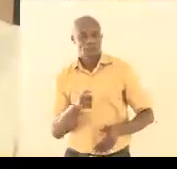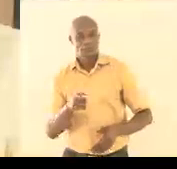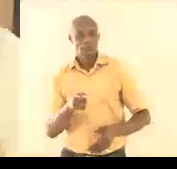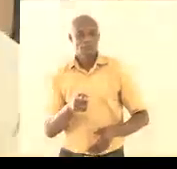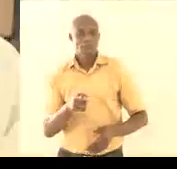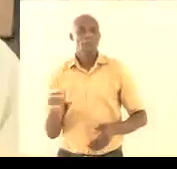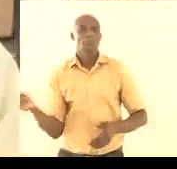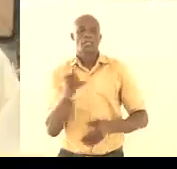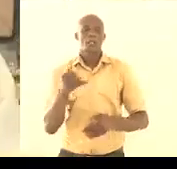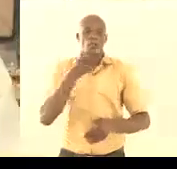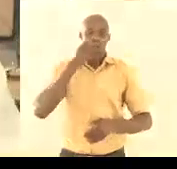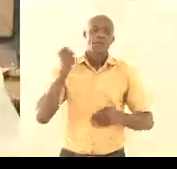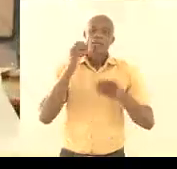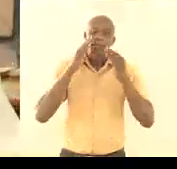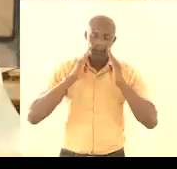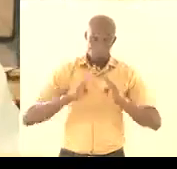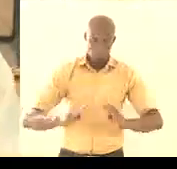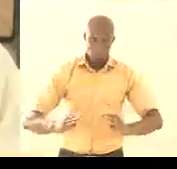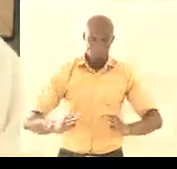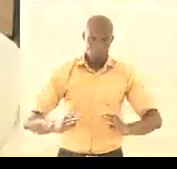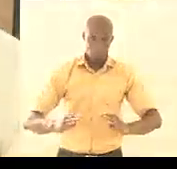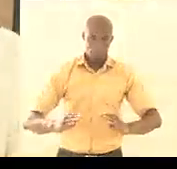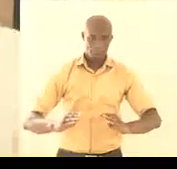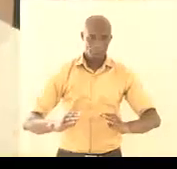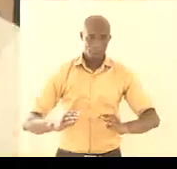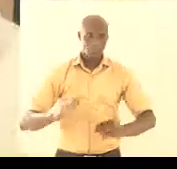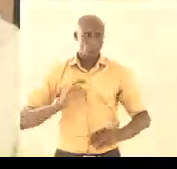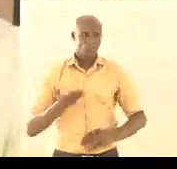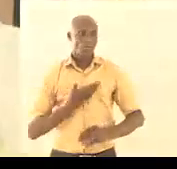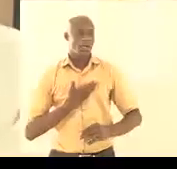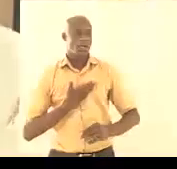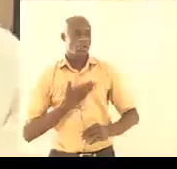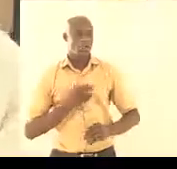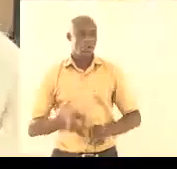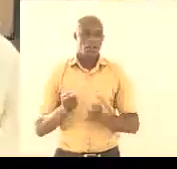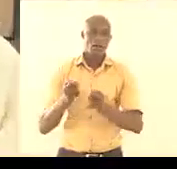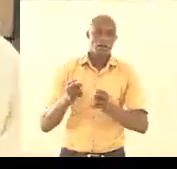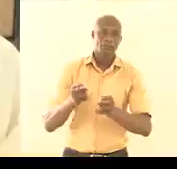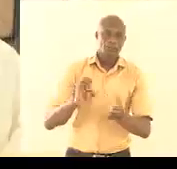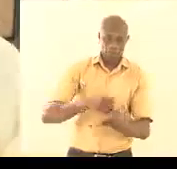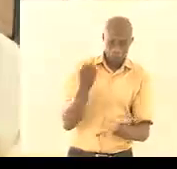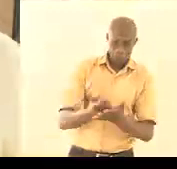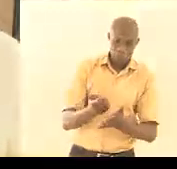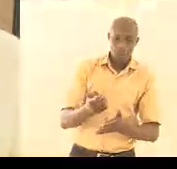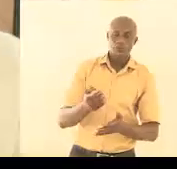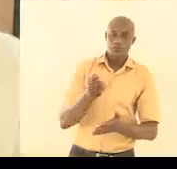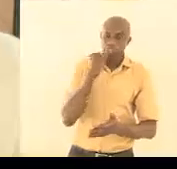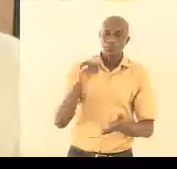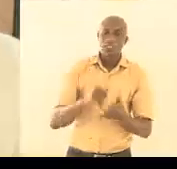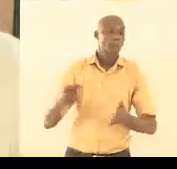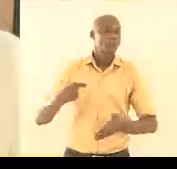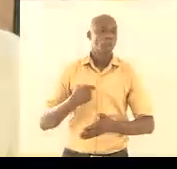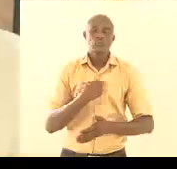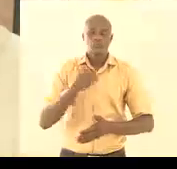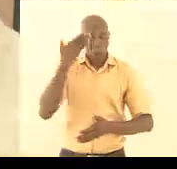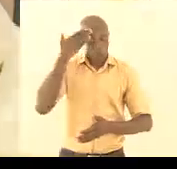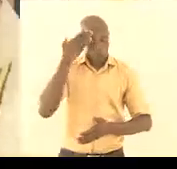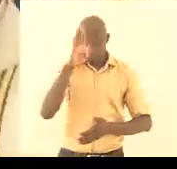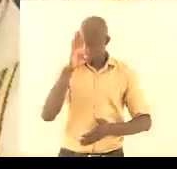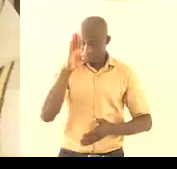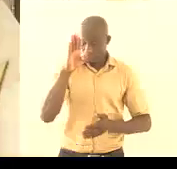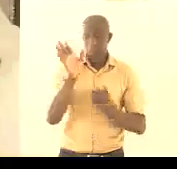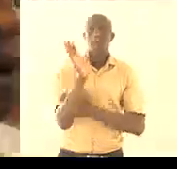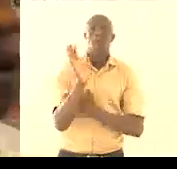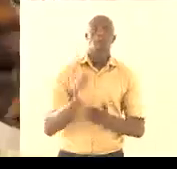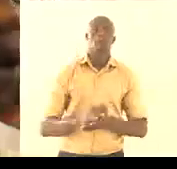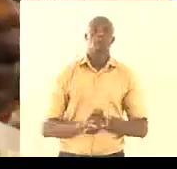They were calm. They were mellow. Our agitation is evidence that we don't know God. What did I